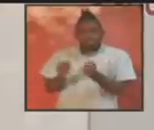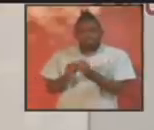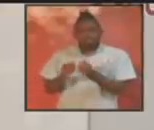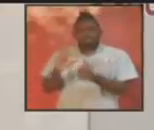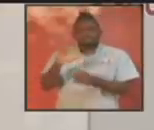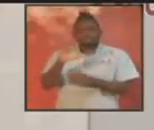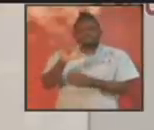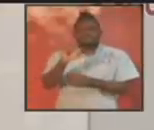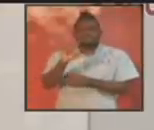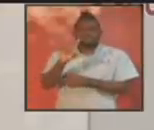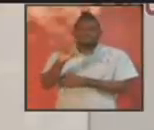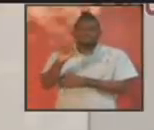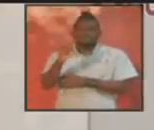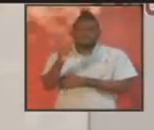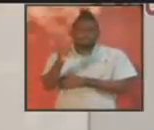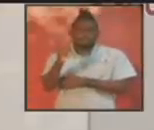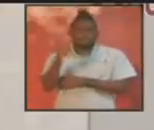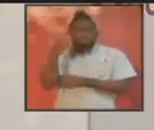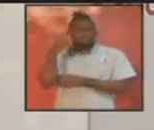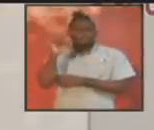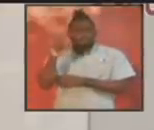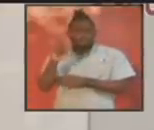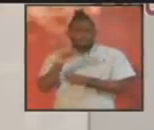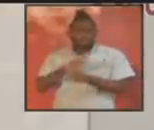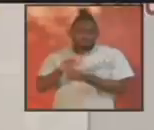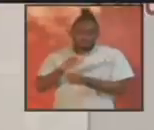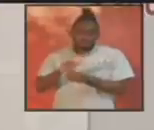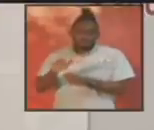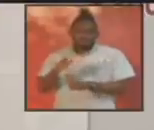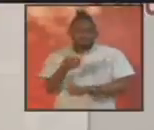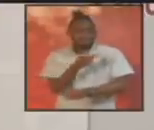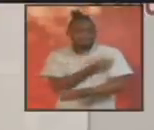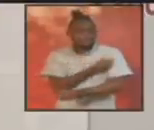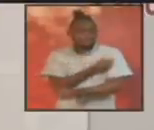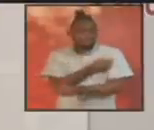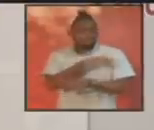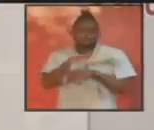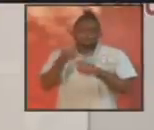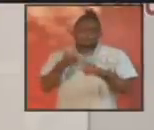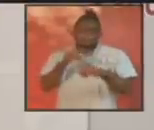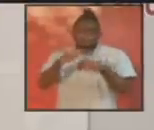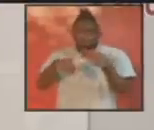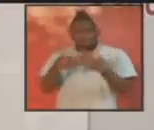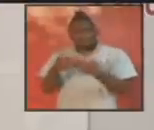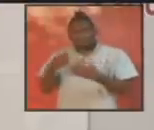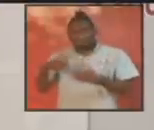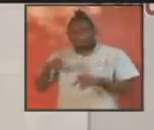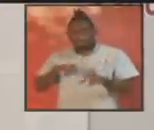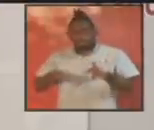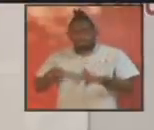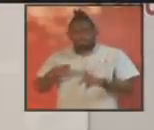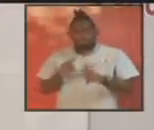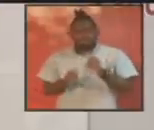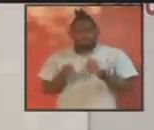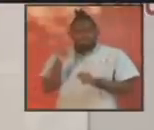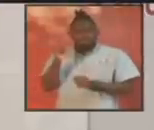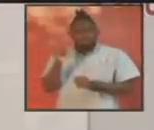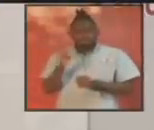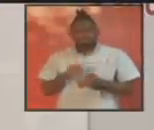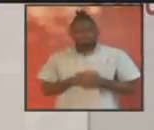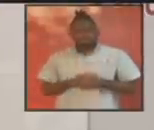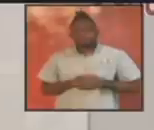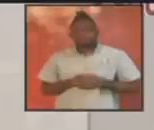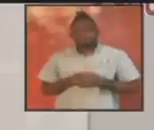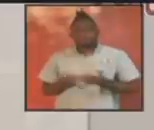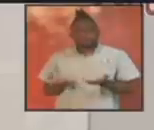substantial supply of vaccines on behalf of all the people of this country. And that agreement still